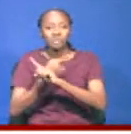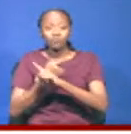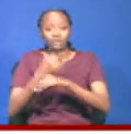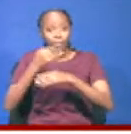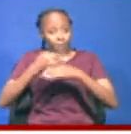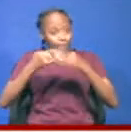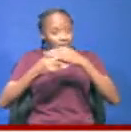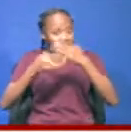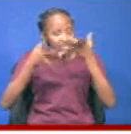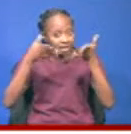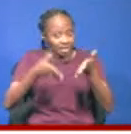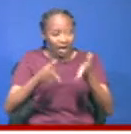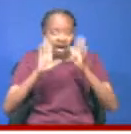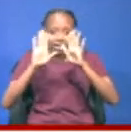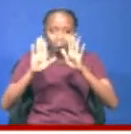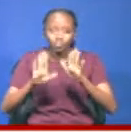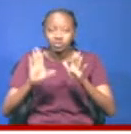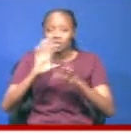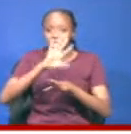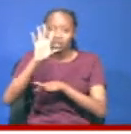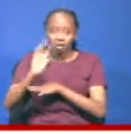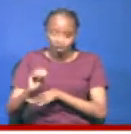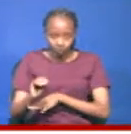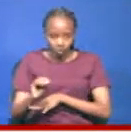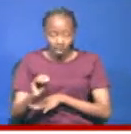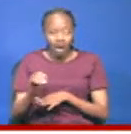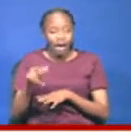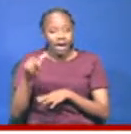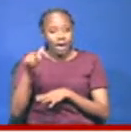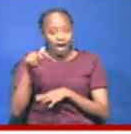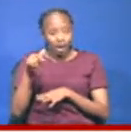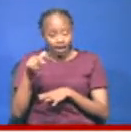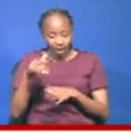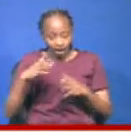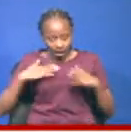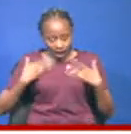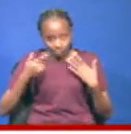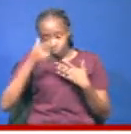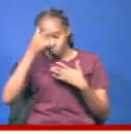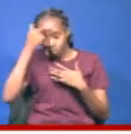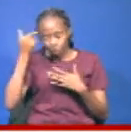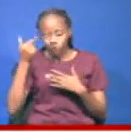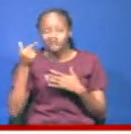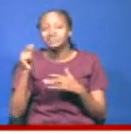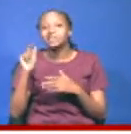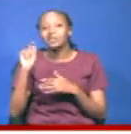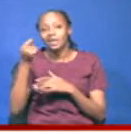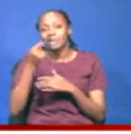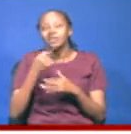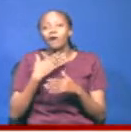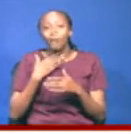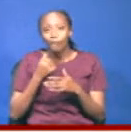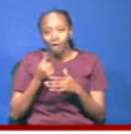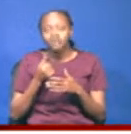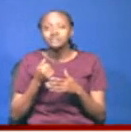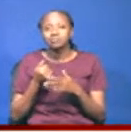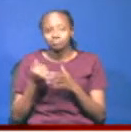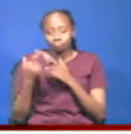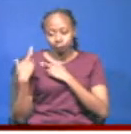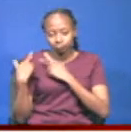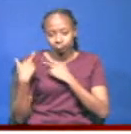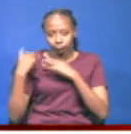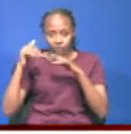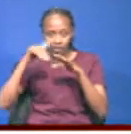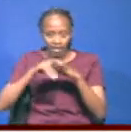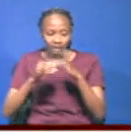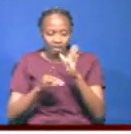our continent. And I'm glad to see Kenya contributing to our continent in its